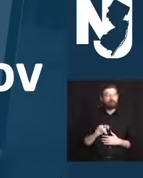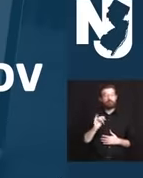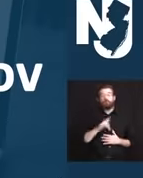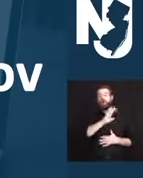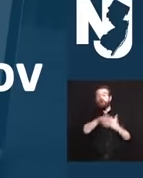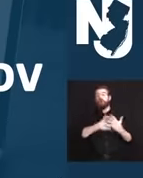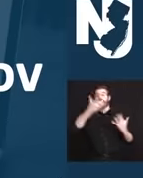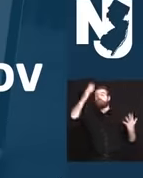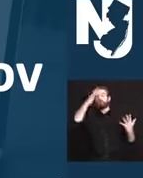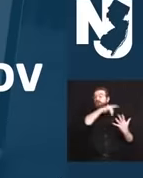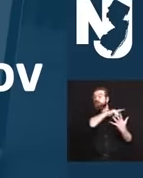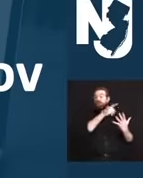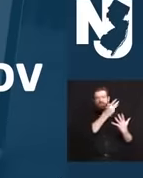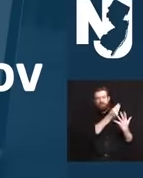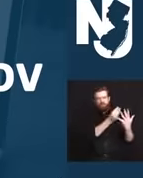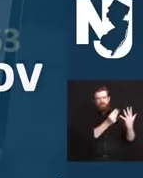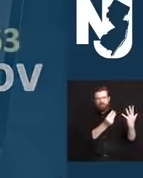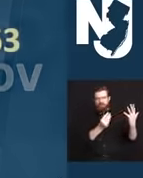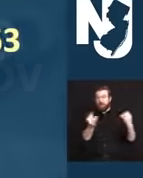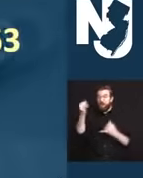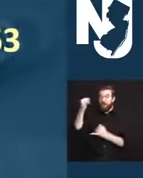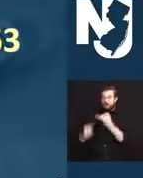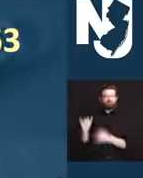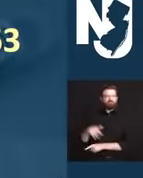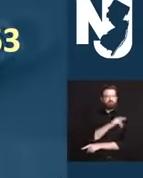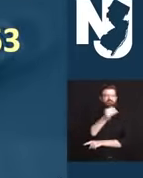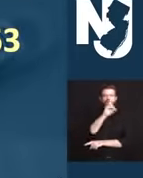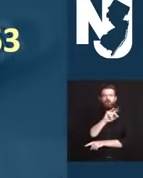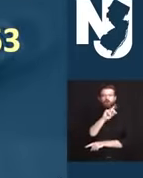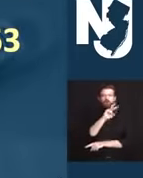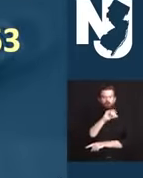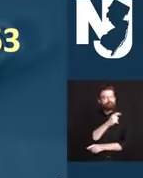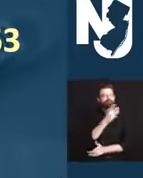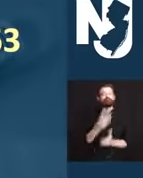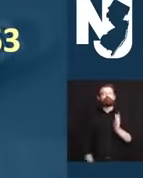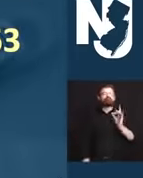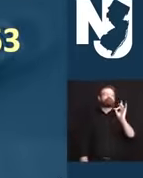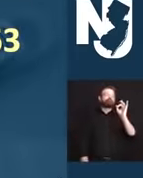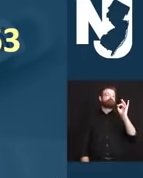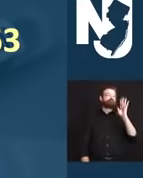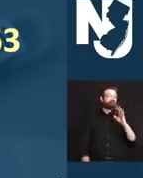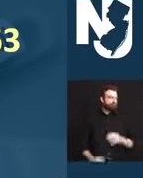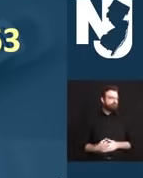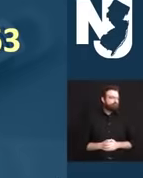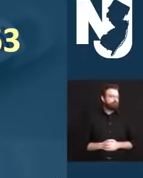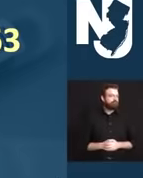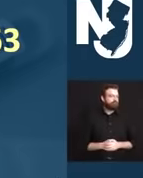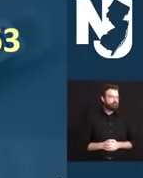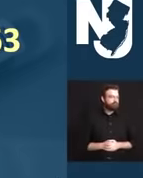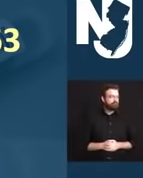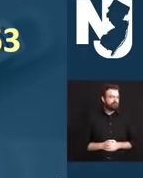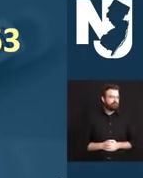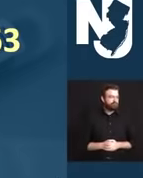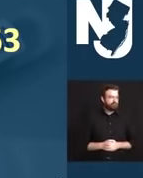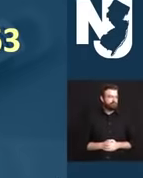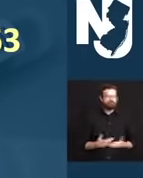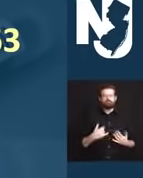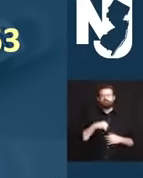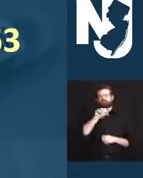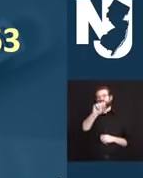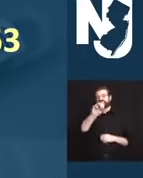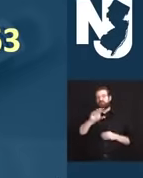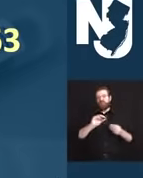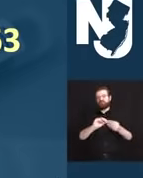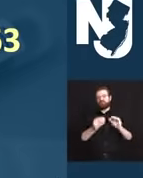souls. With that, let's turn to the overnight numbers. Today, although I have to say, Judy, we'll get into this in more detail, we got some noise